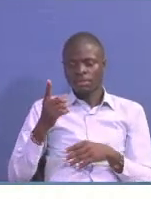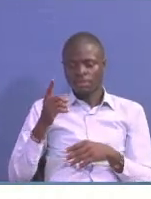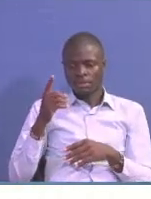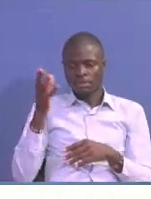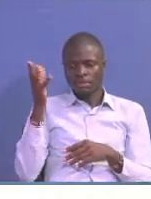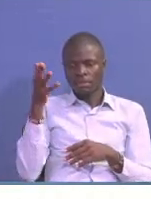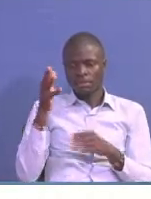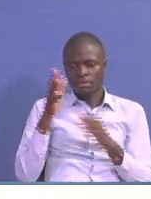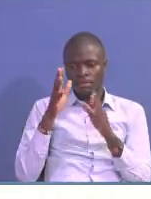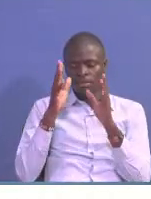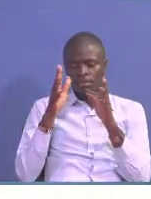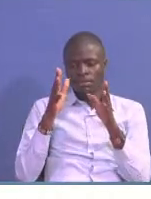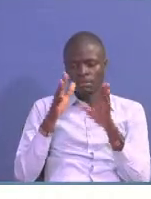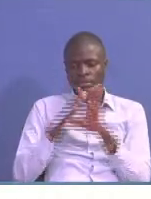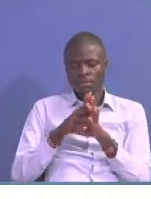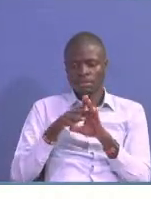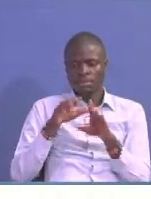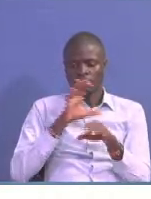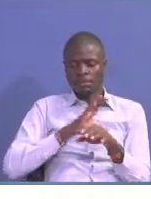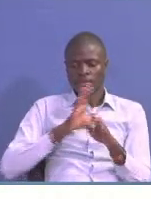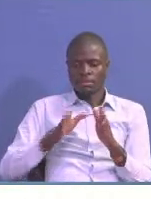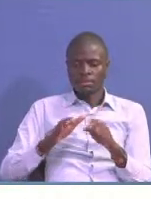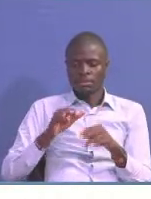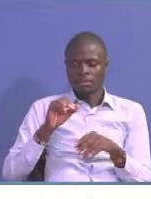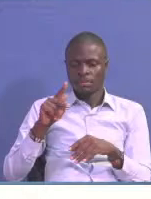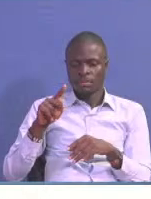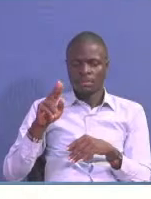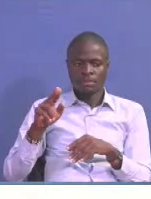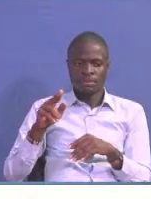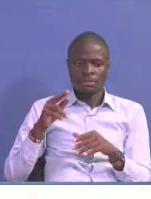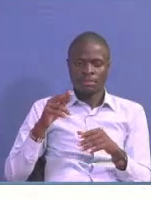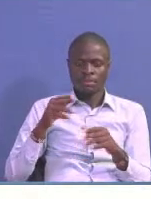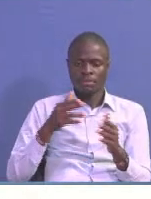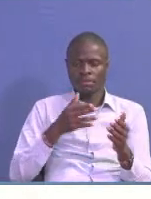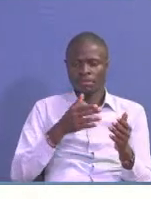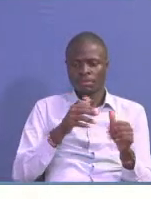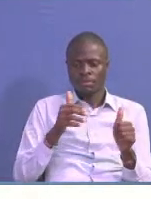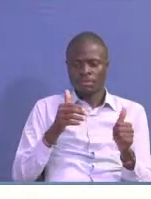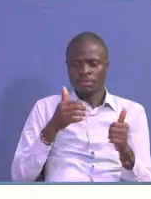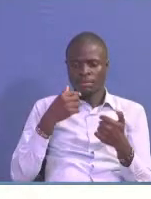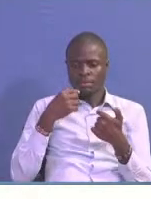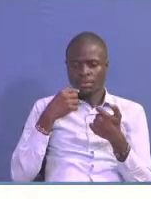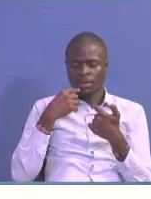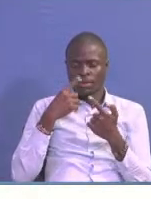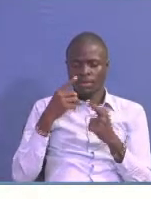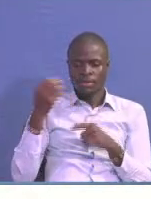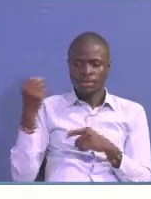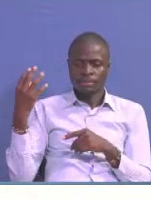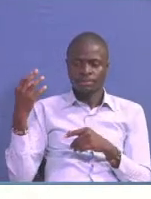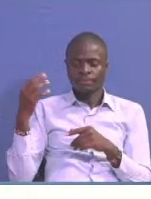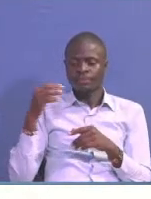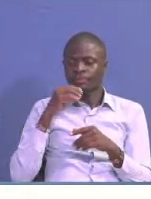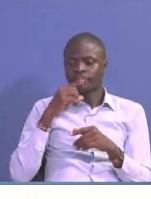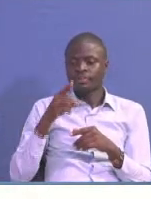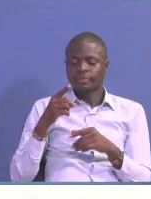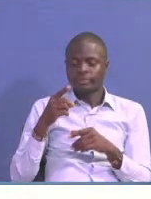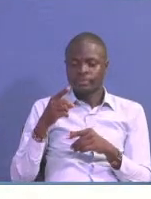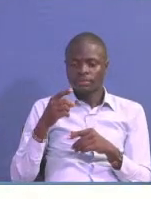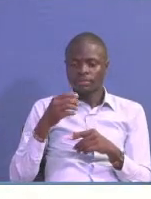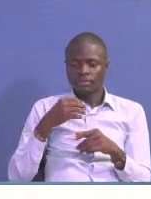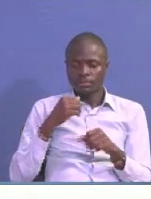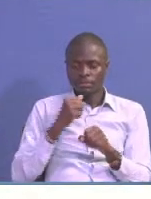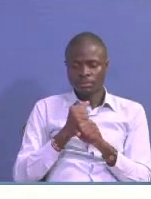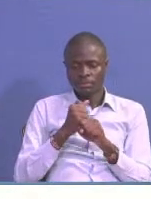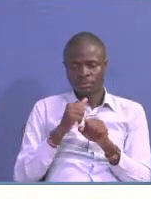ever public lecture as the Chancellor of Kenyatta University. Well, as we had mentioned earlier, Ambassador Dr. Francis Muthaura has served